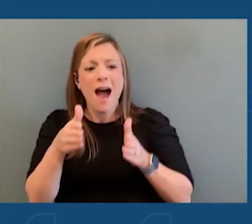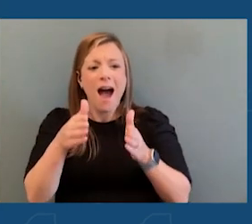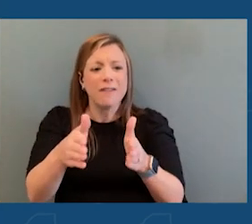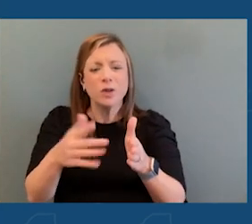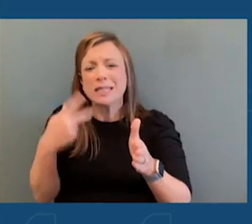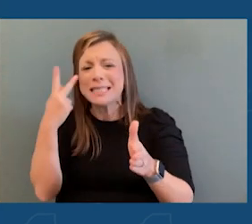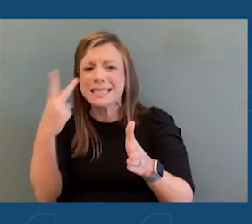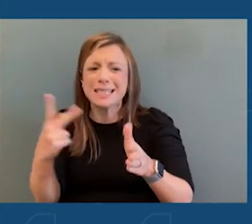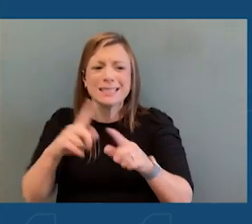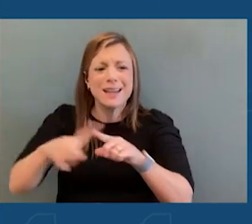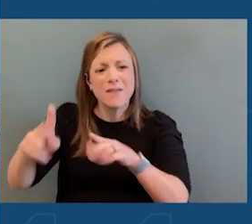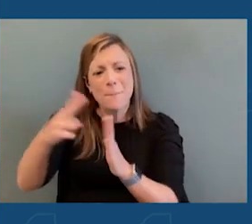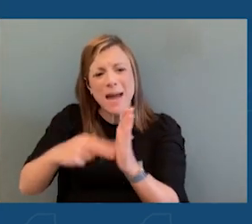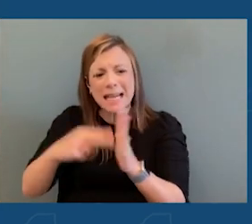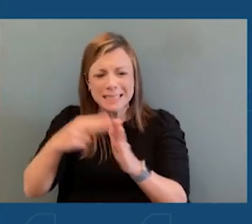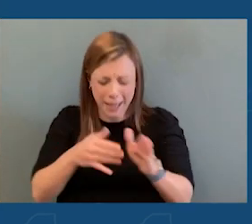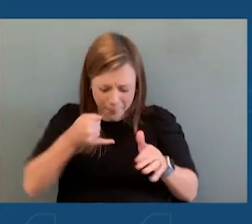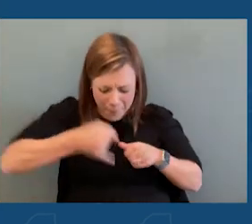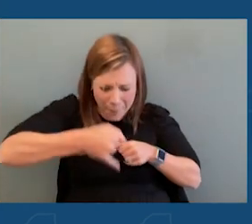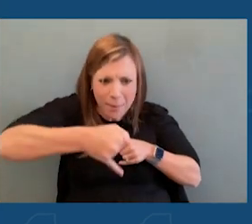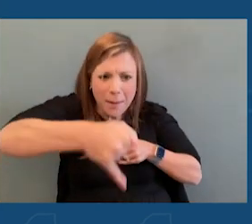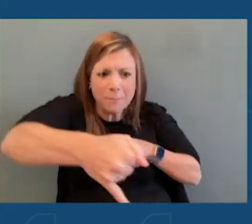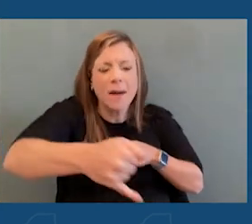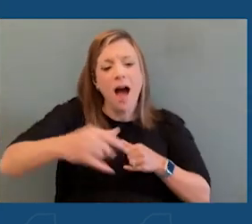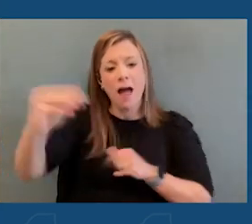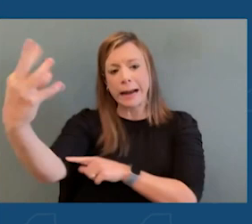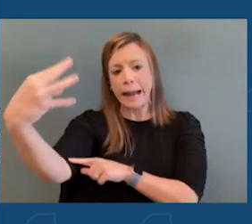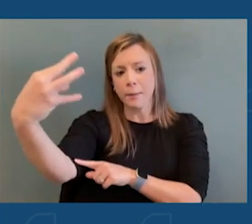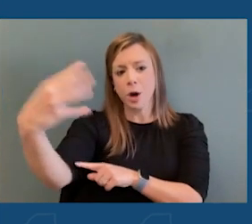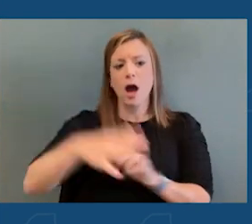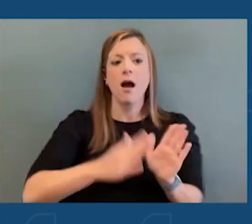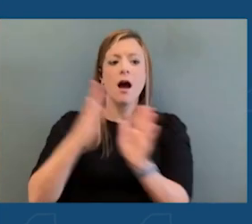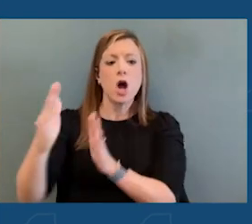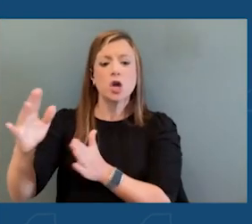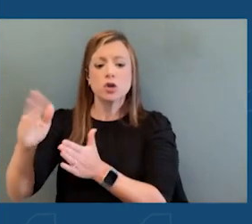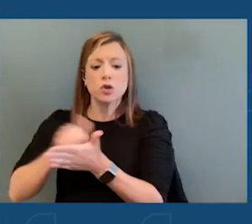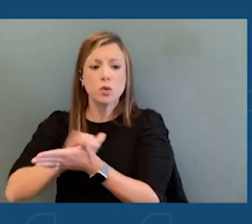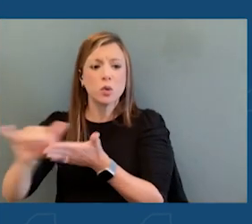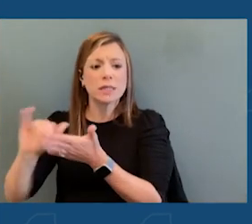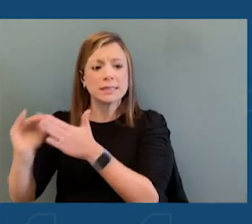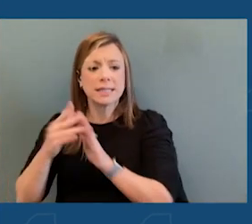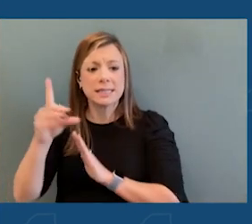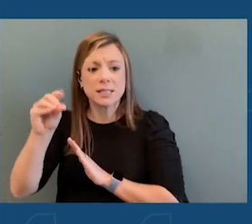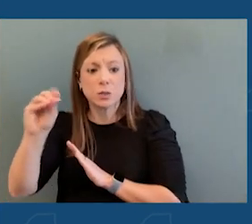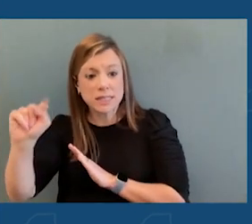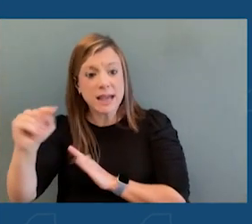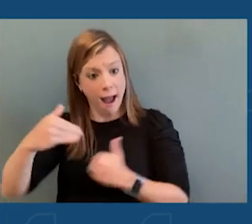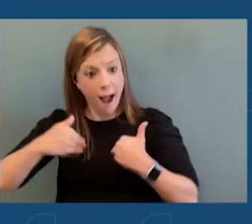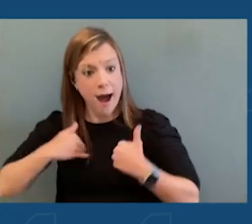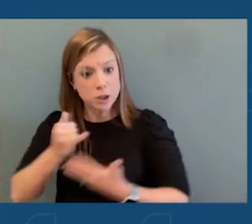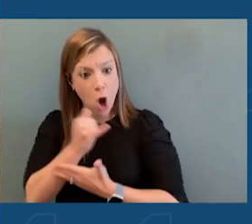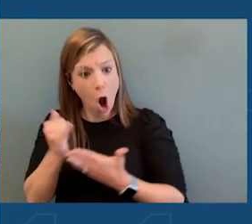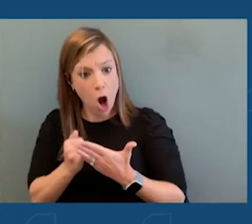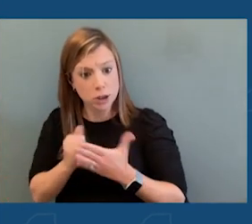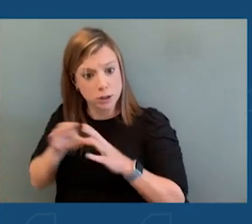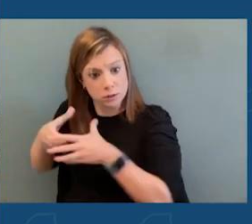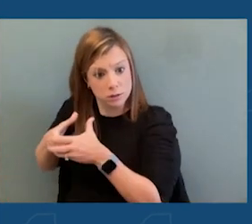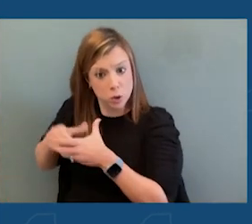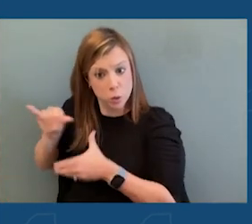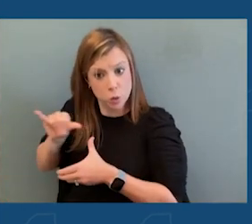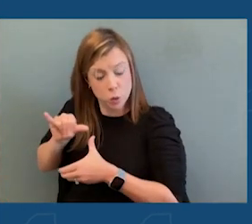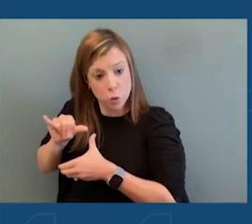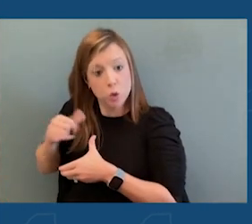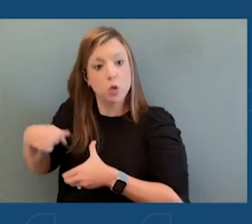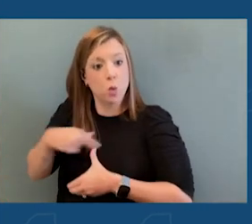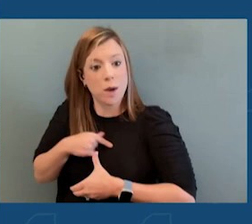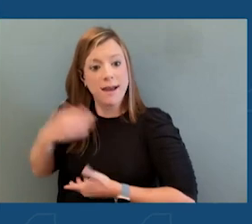and putting the camera. But New York City DOT has an art division. So we also invite all the local artists